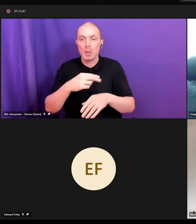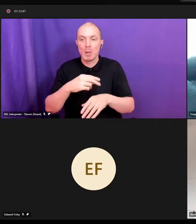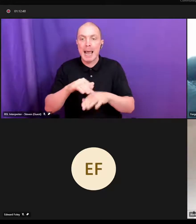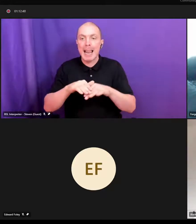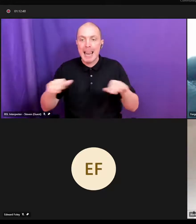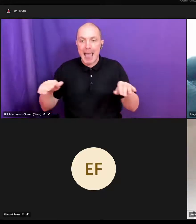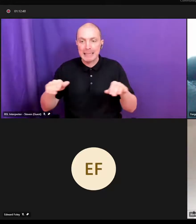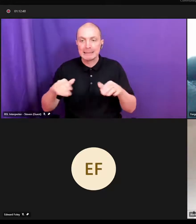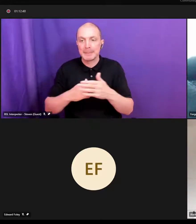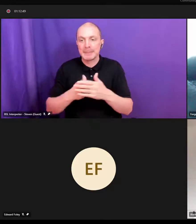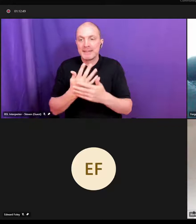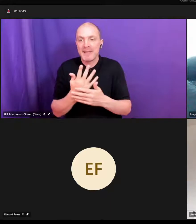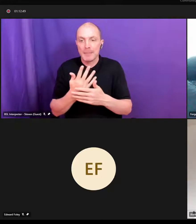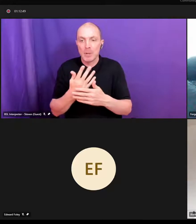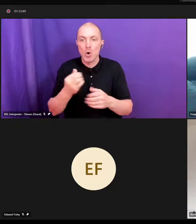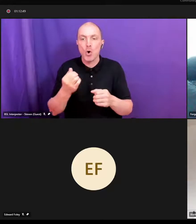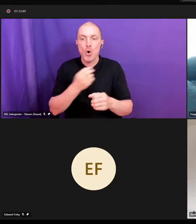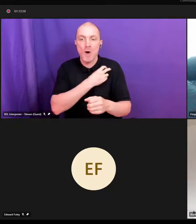these additional works.